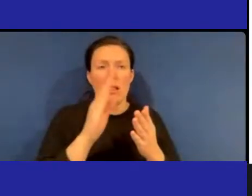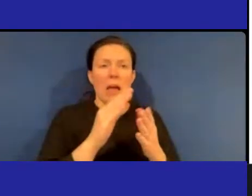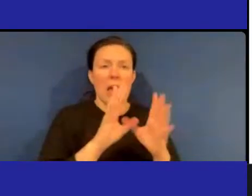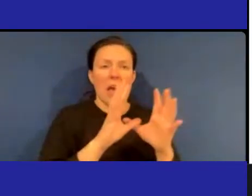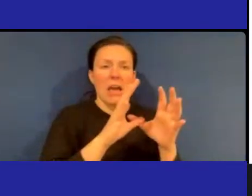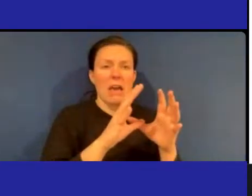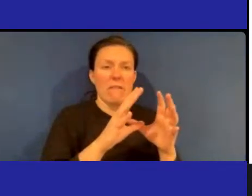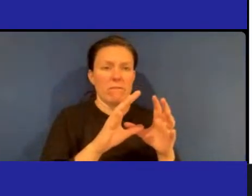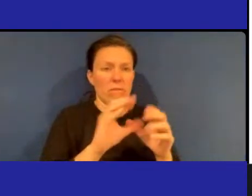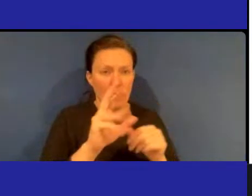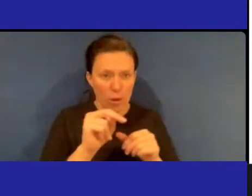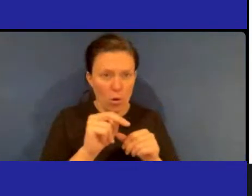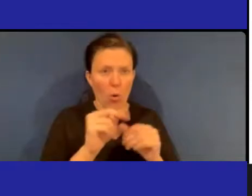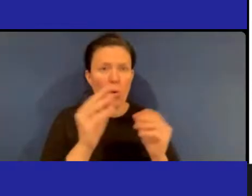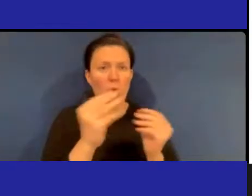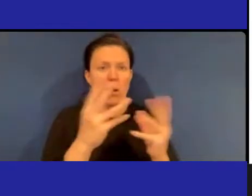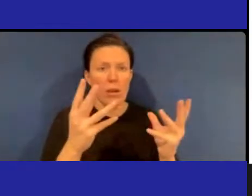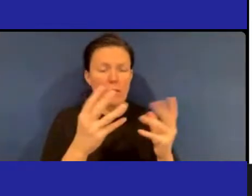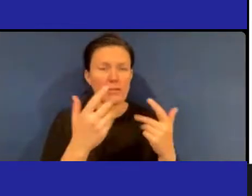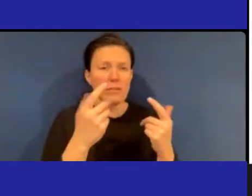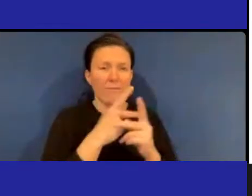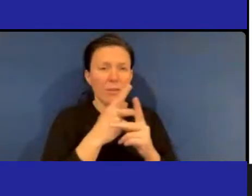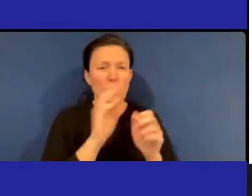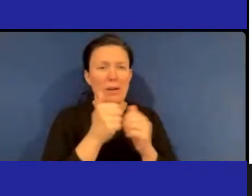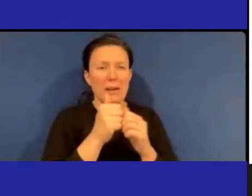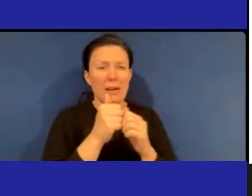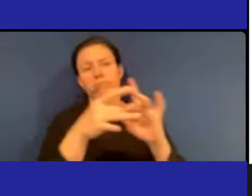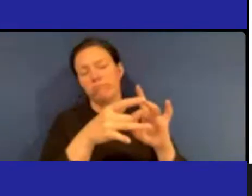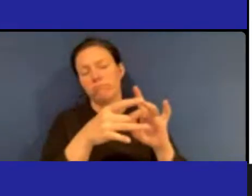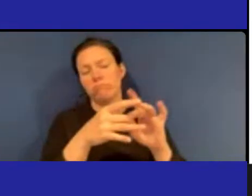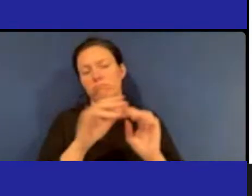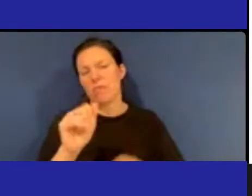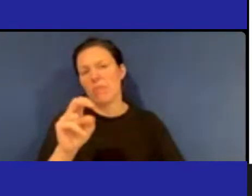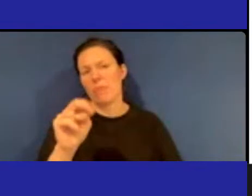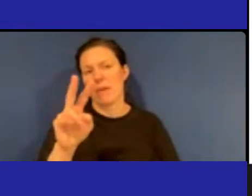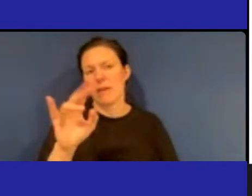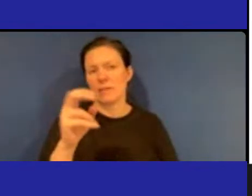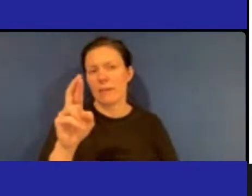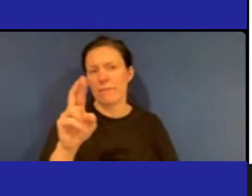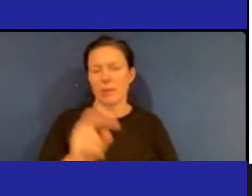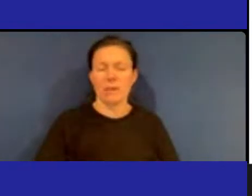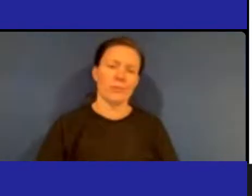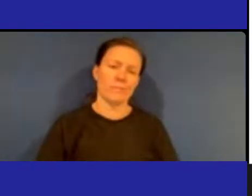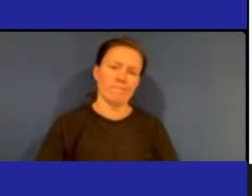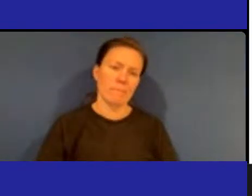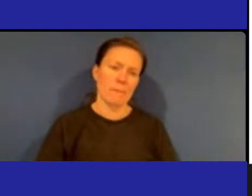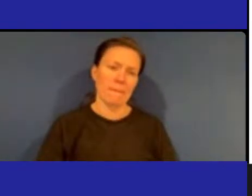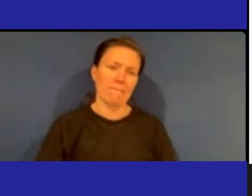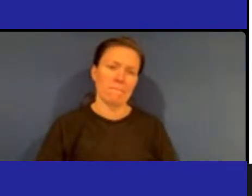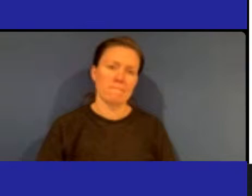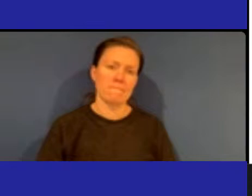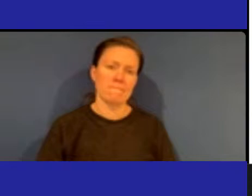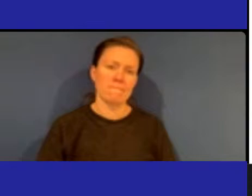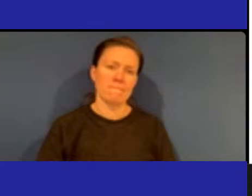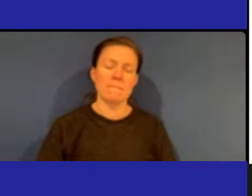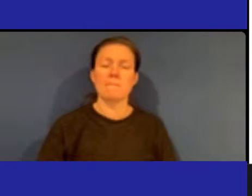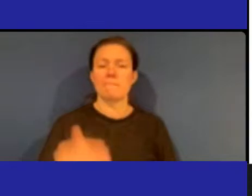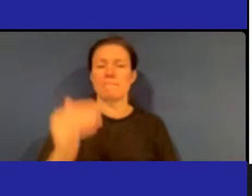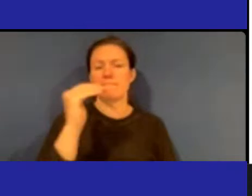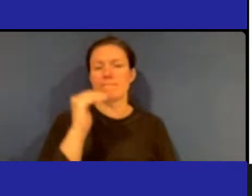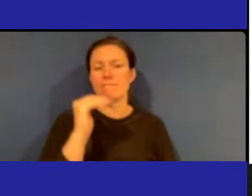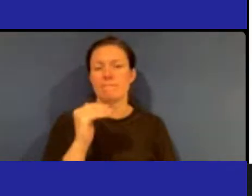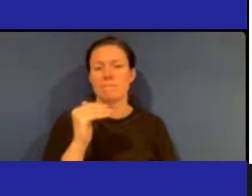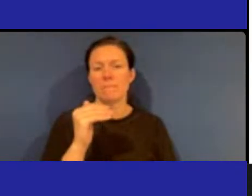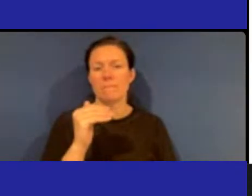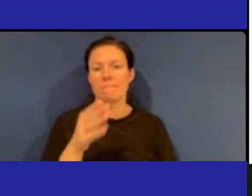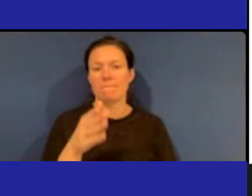those gaps is what the navigator will do. Next slide. So this is some of our initial data